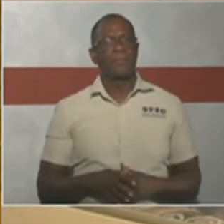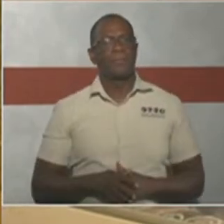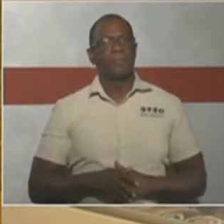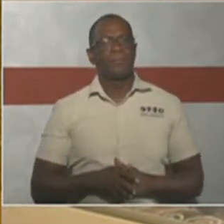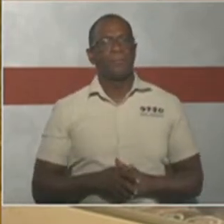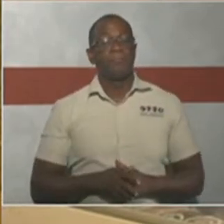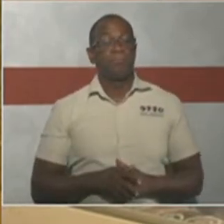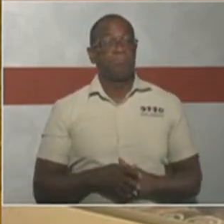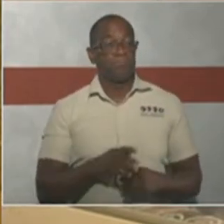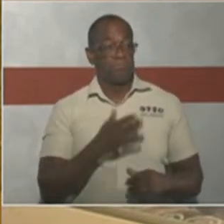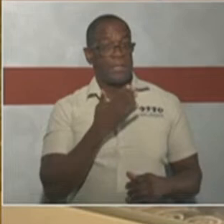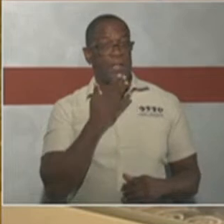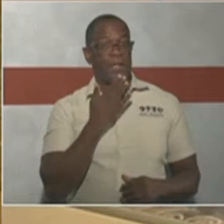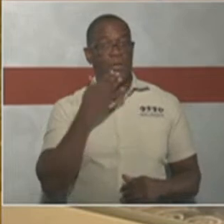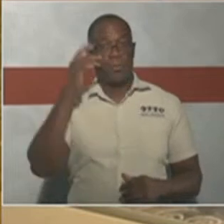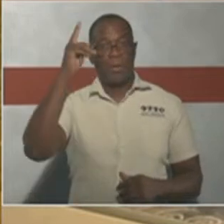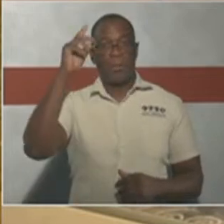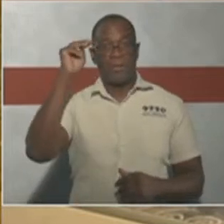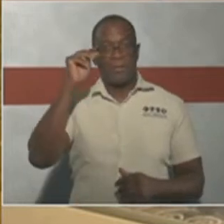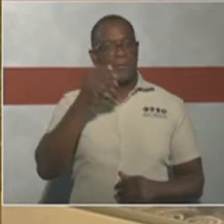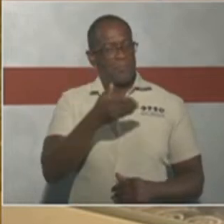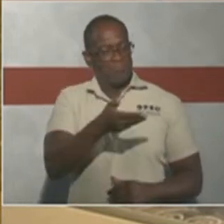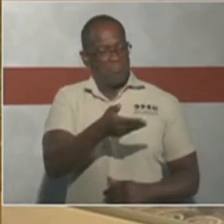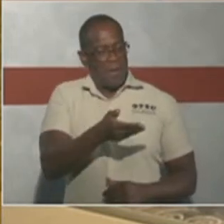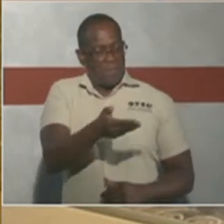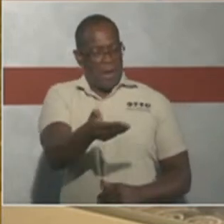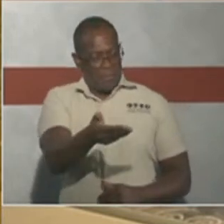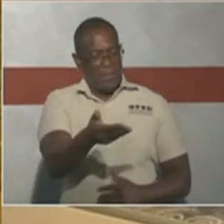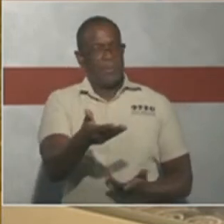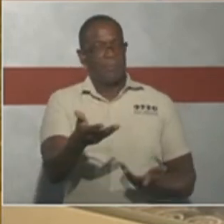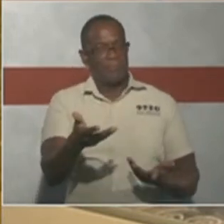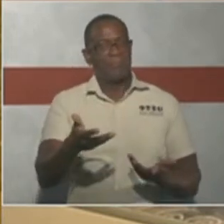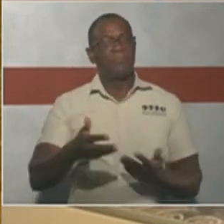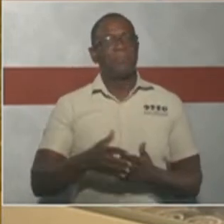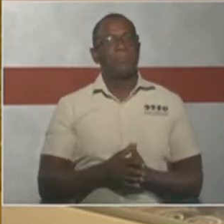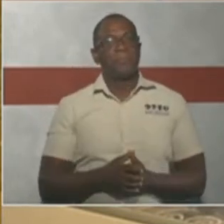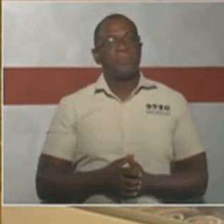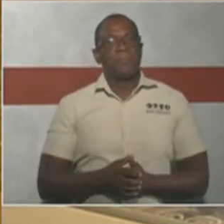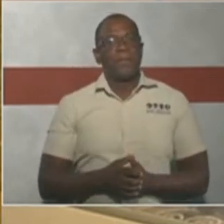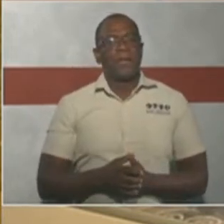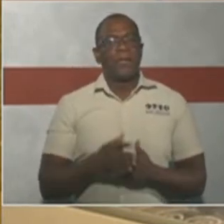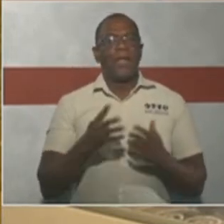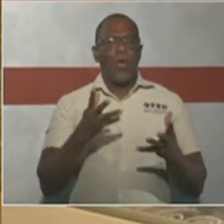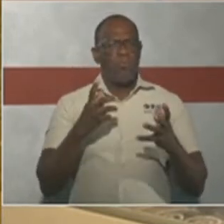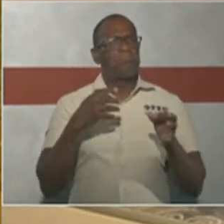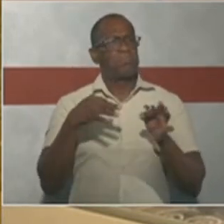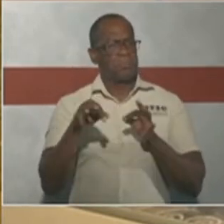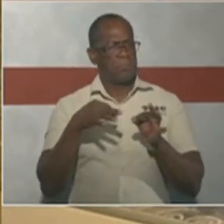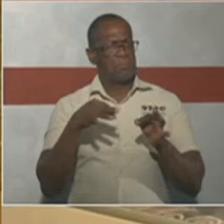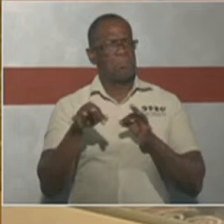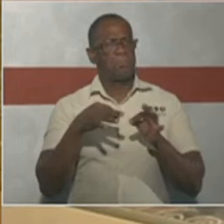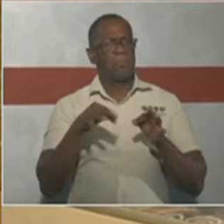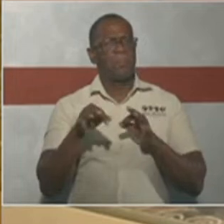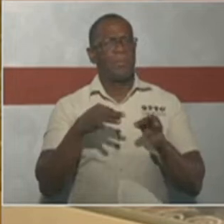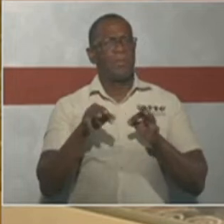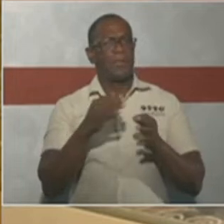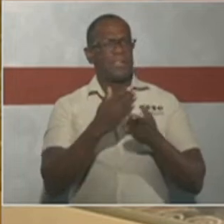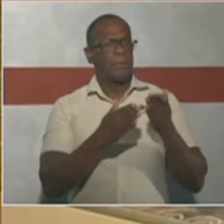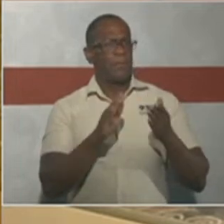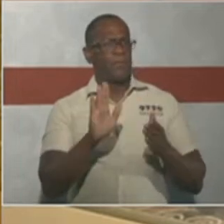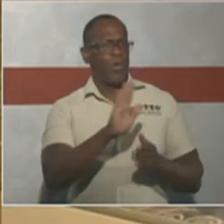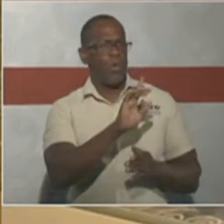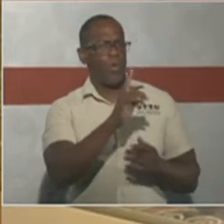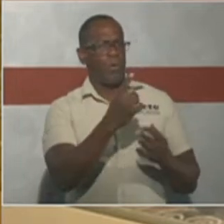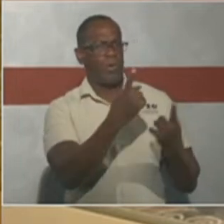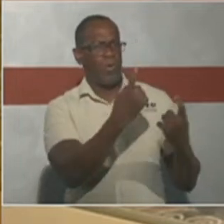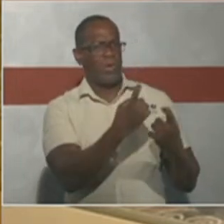Thank you very much, Prime Minister, for the opportunity. Just to clarify in relation to some of the questions that were